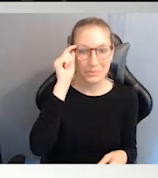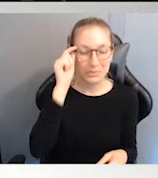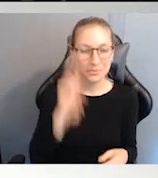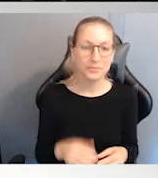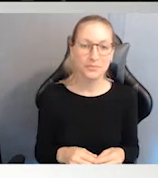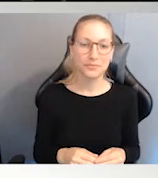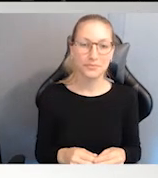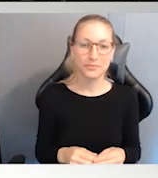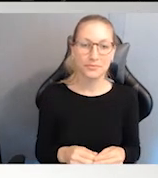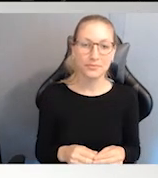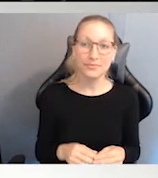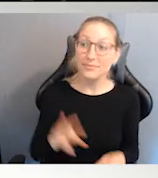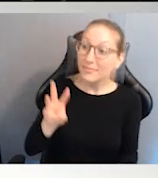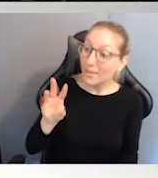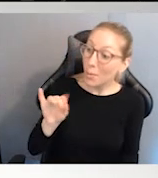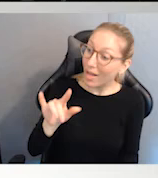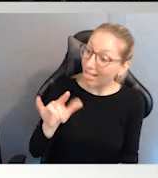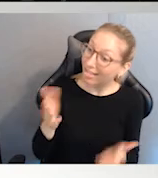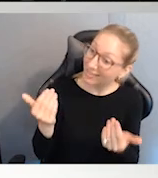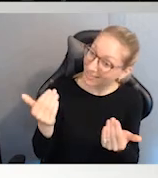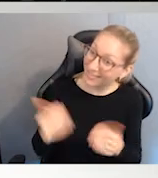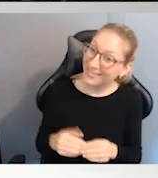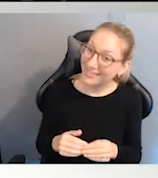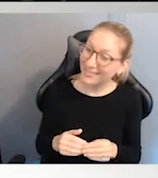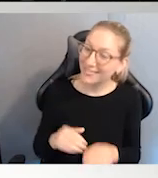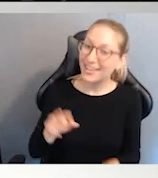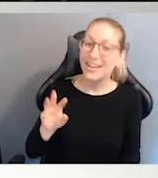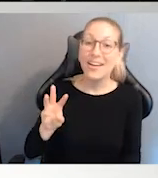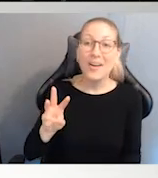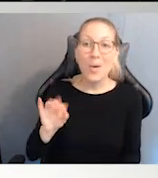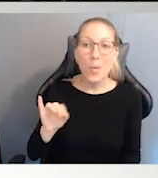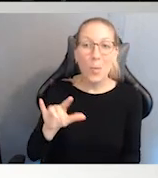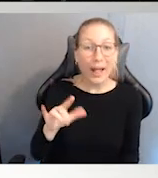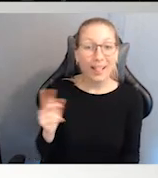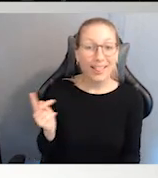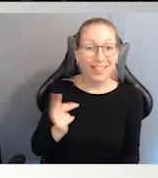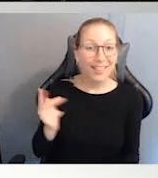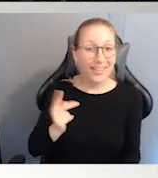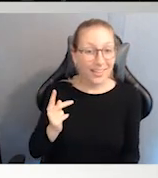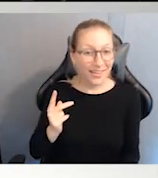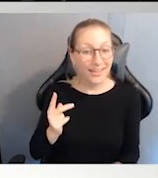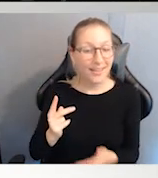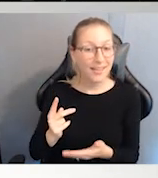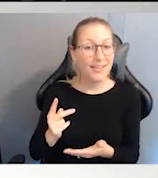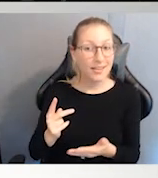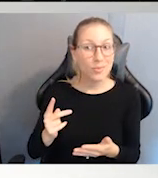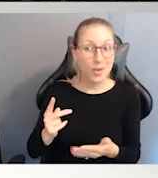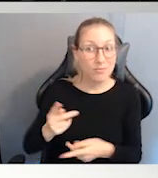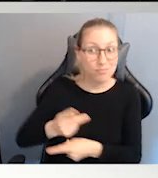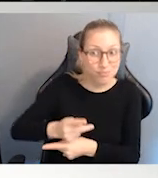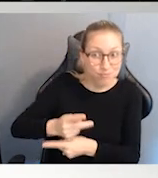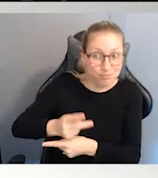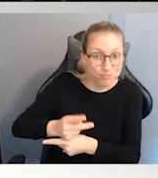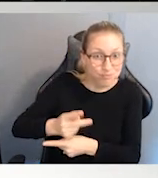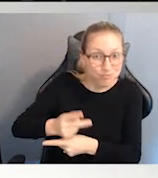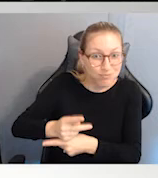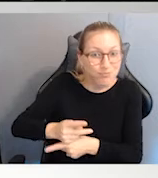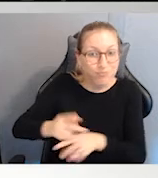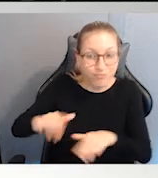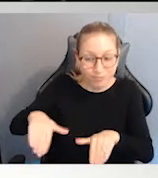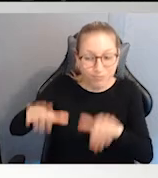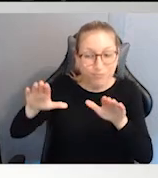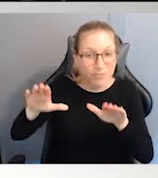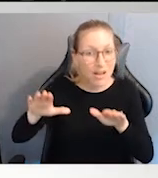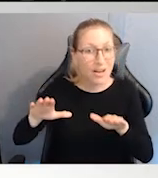Will, come here. Will and I have raised a child, and we are raising